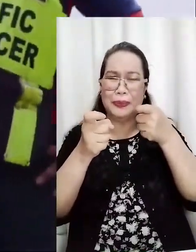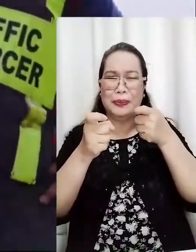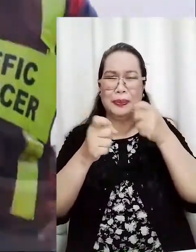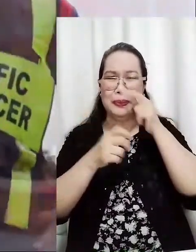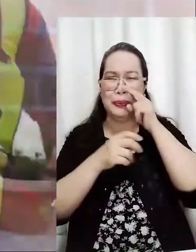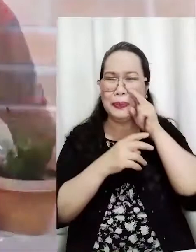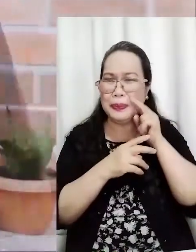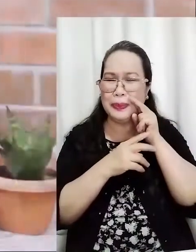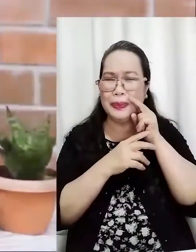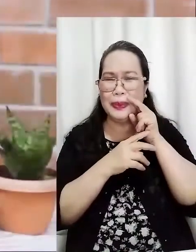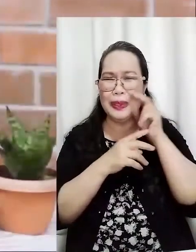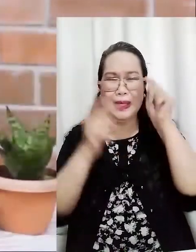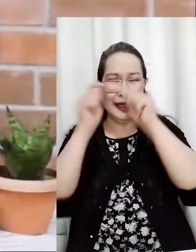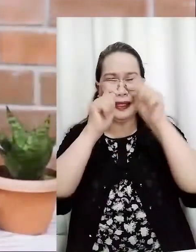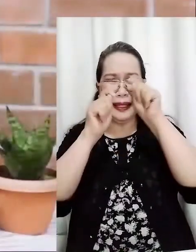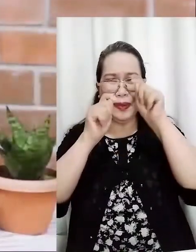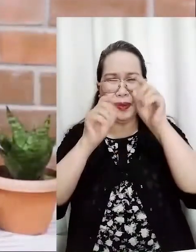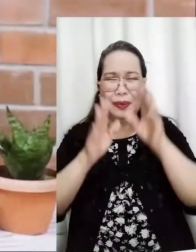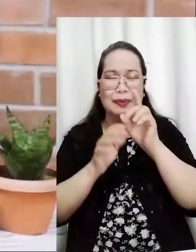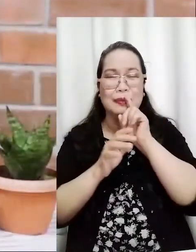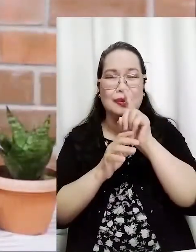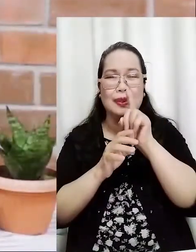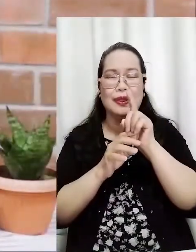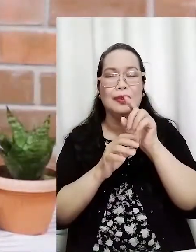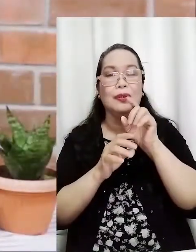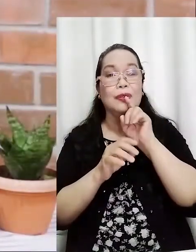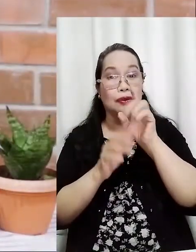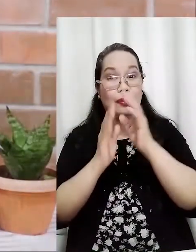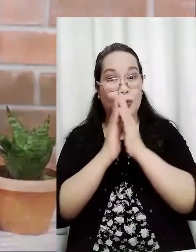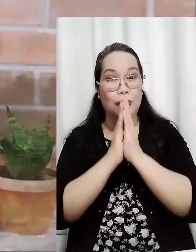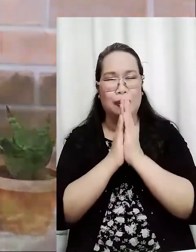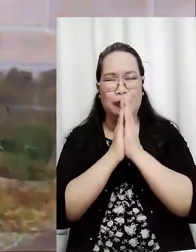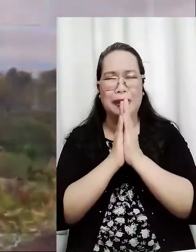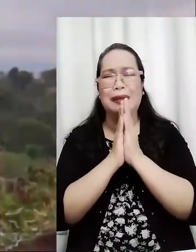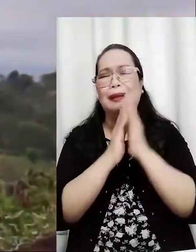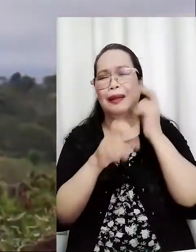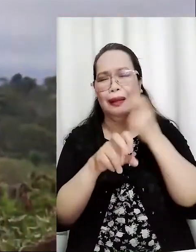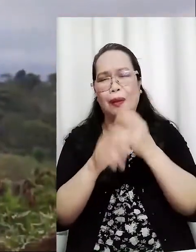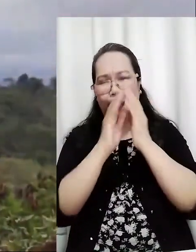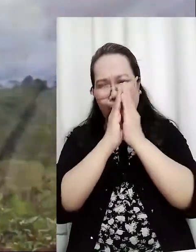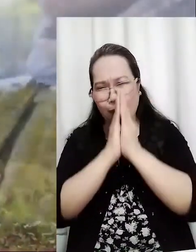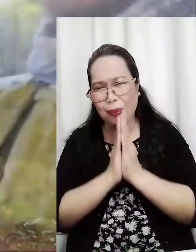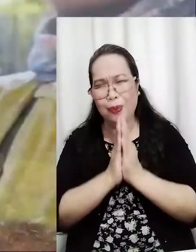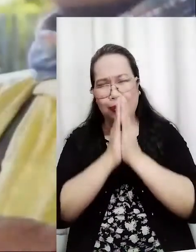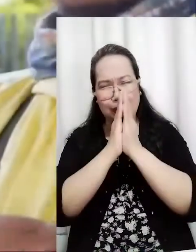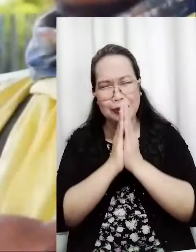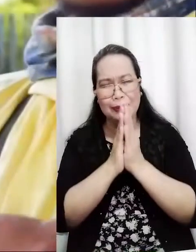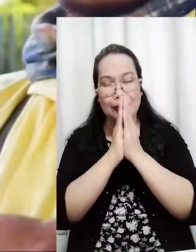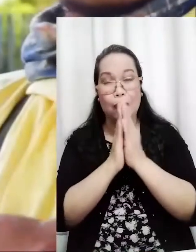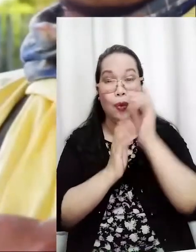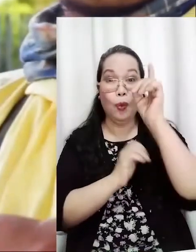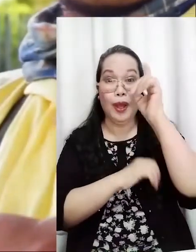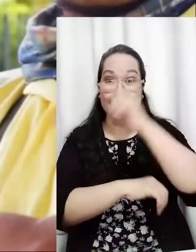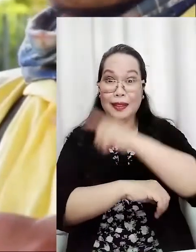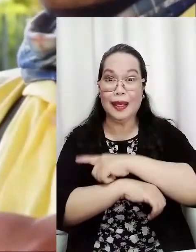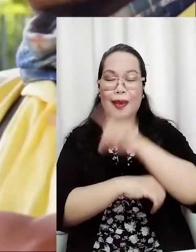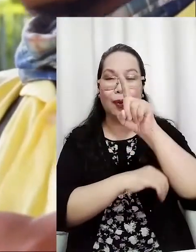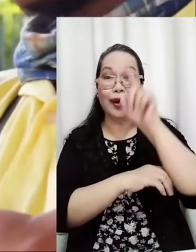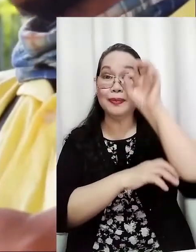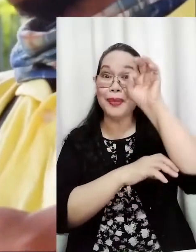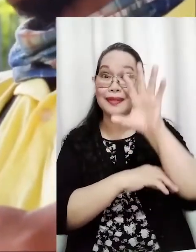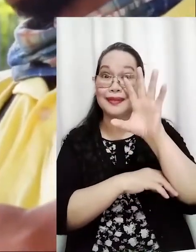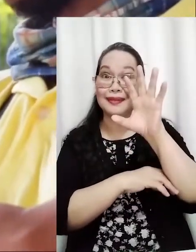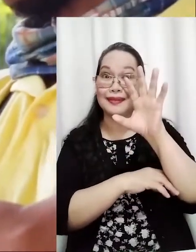activities. And so we prayed hard about this area. And one day, one of our pastors was elected